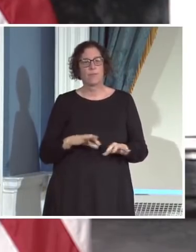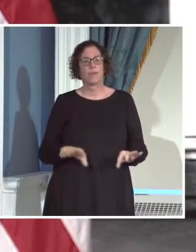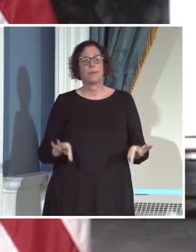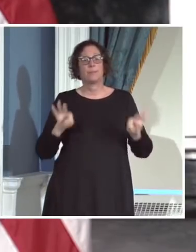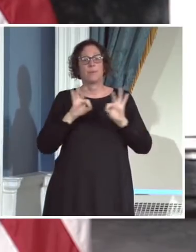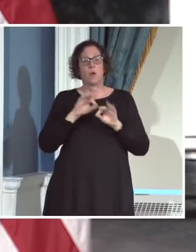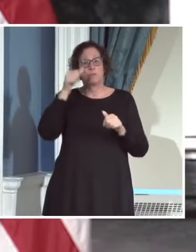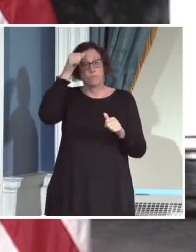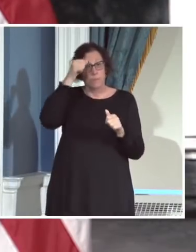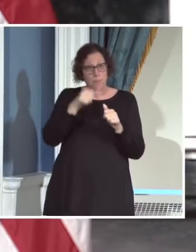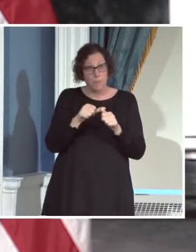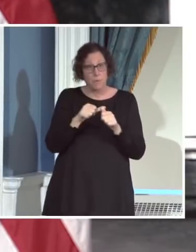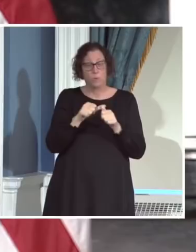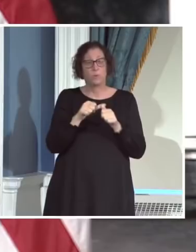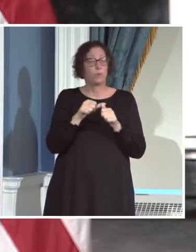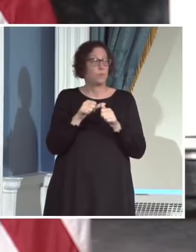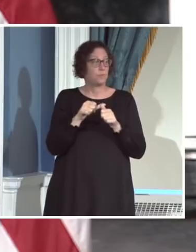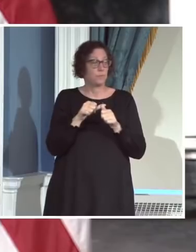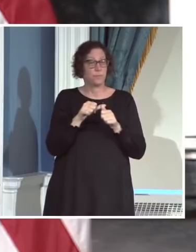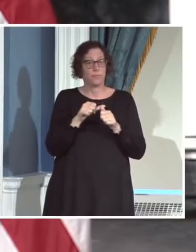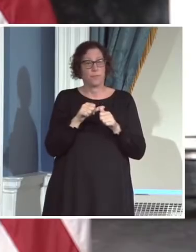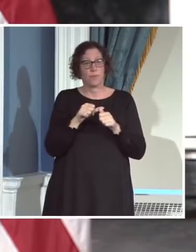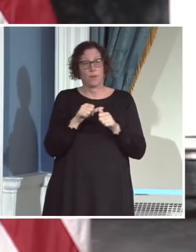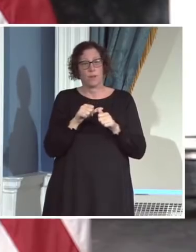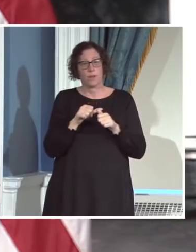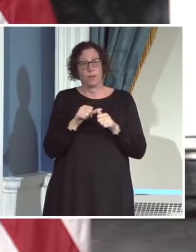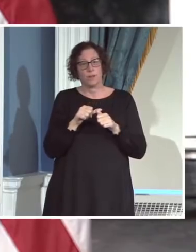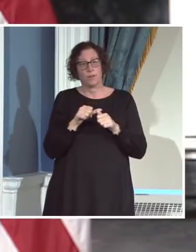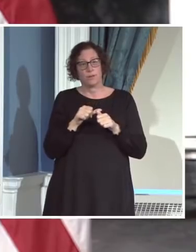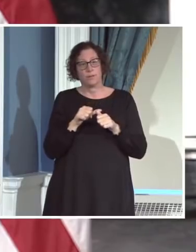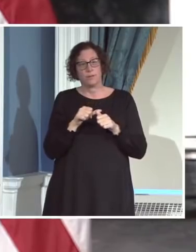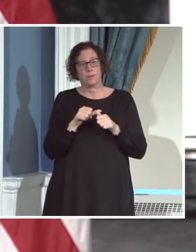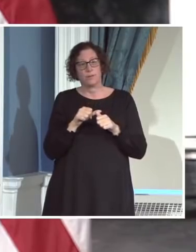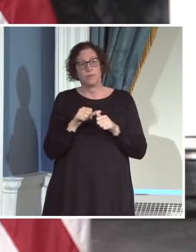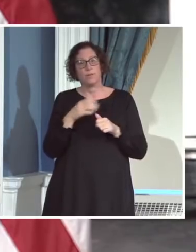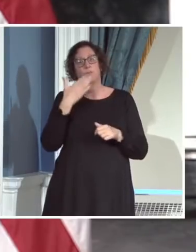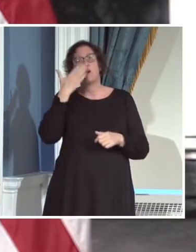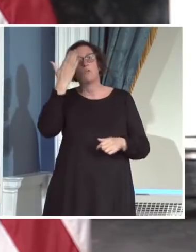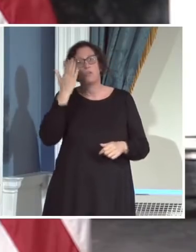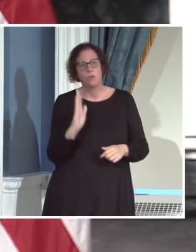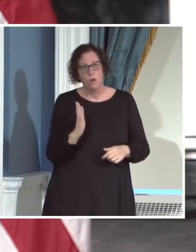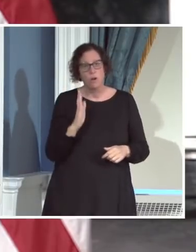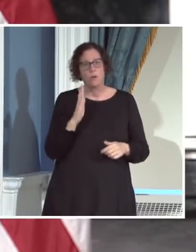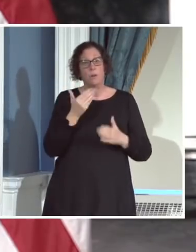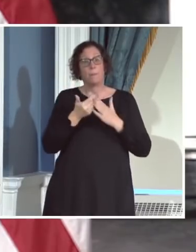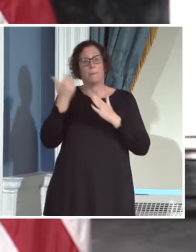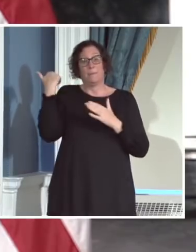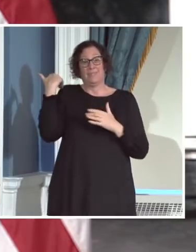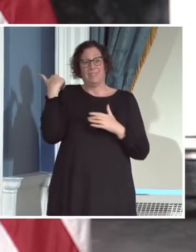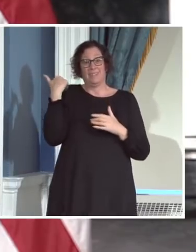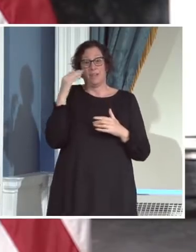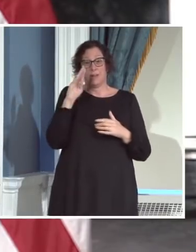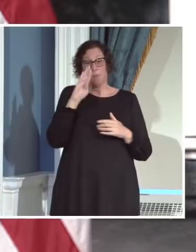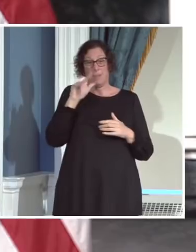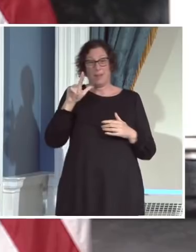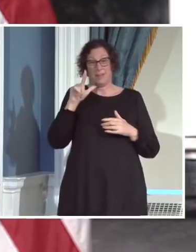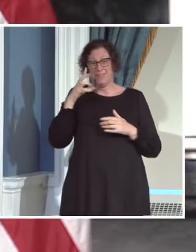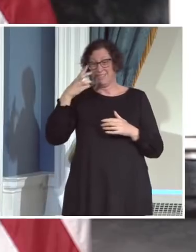that, thank God, the previous stimulus bill, the second stimulus